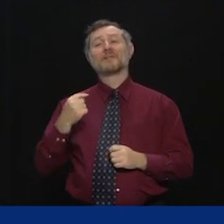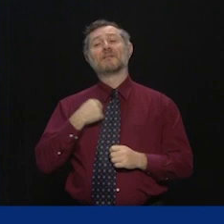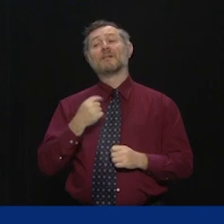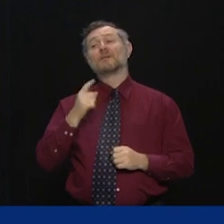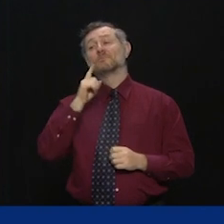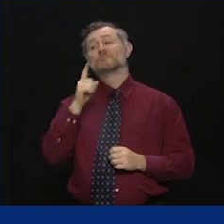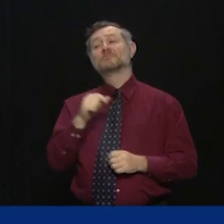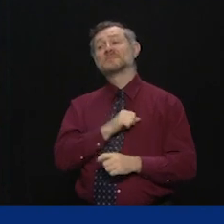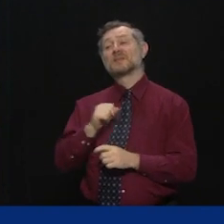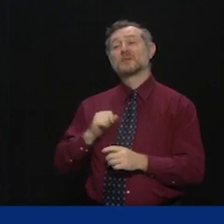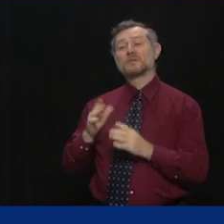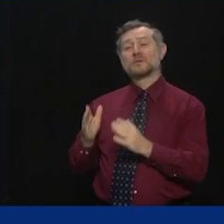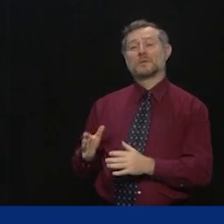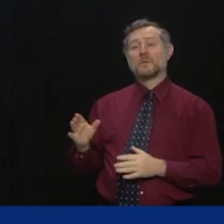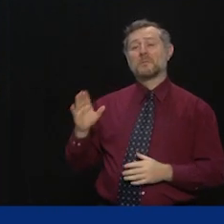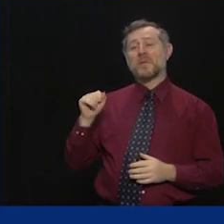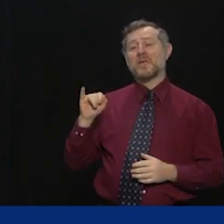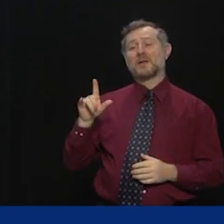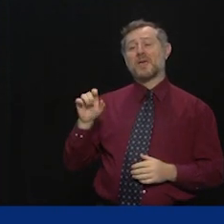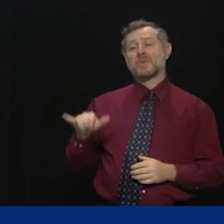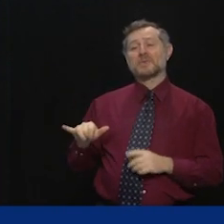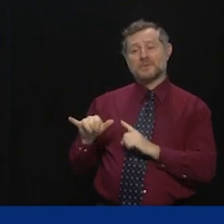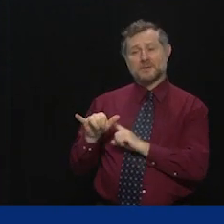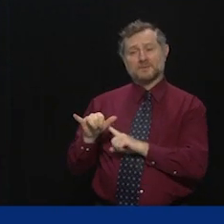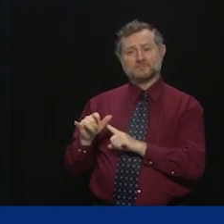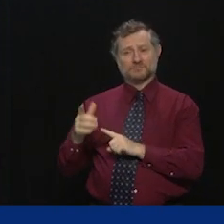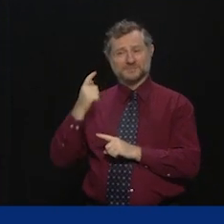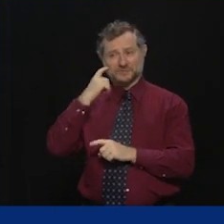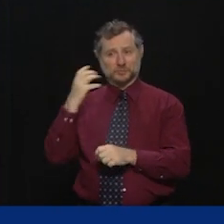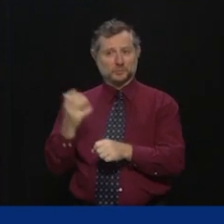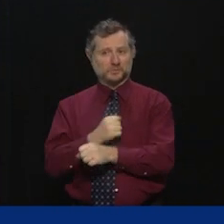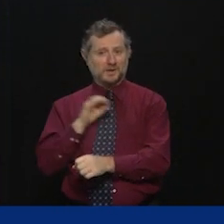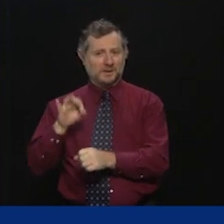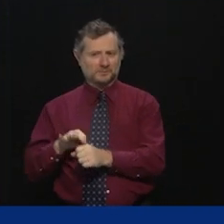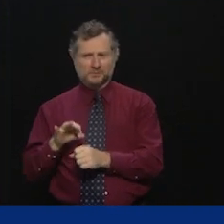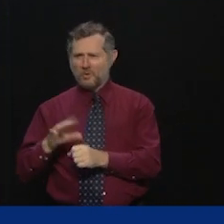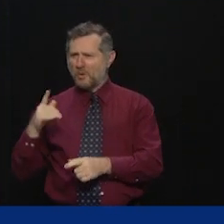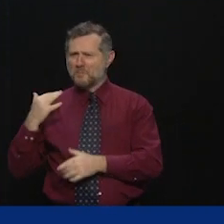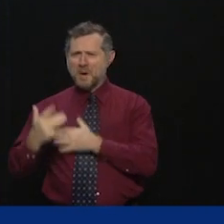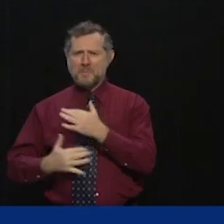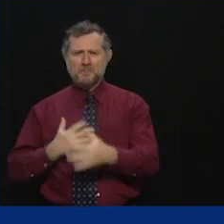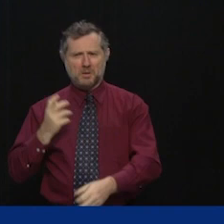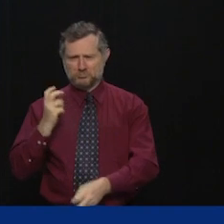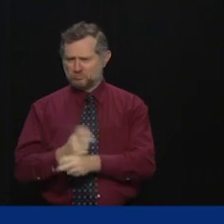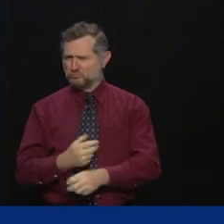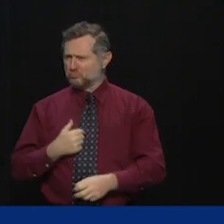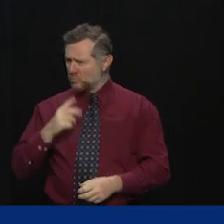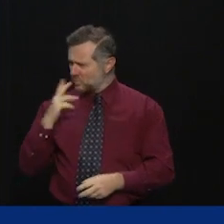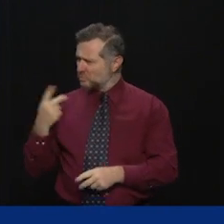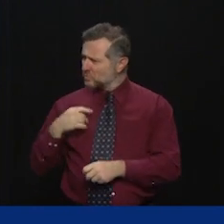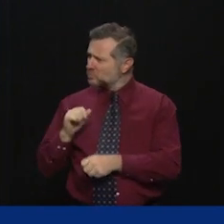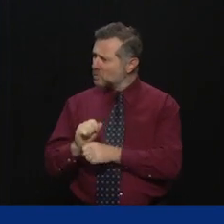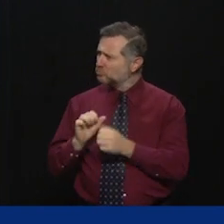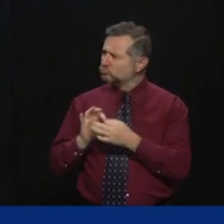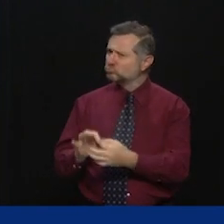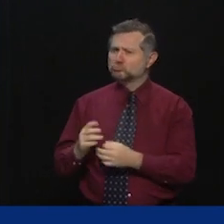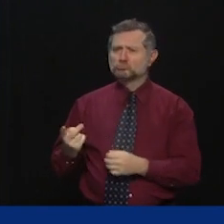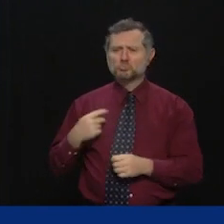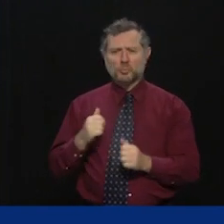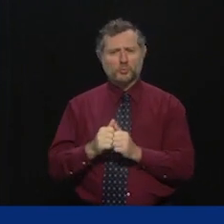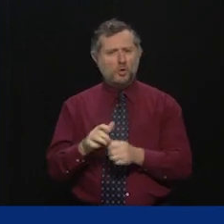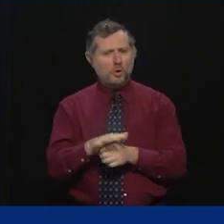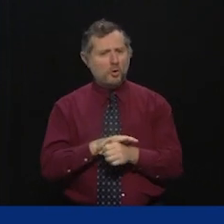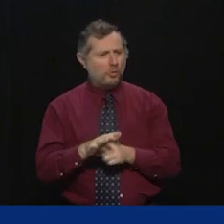who just hit the ground running when he was first elected. We've spent a lot of time supporting your local businesses, having coffee and et